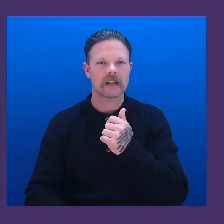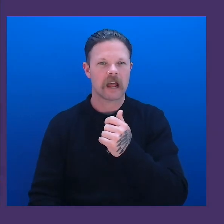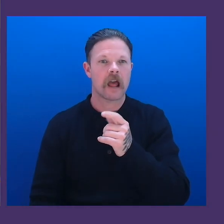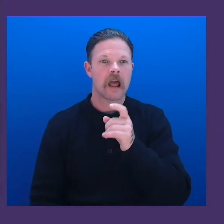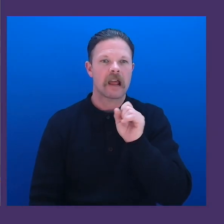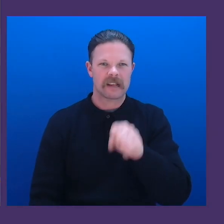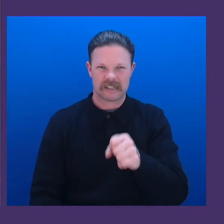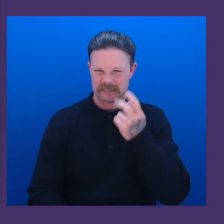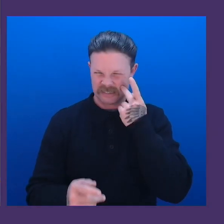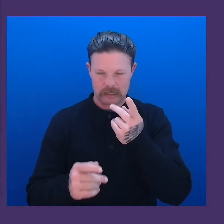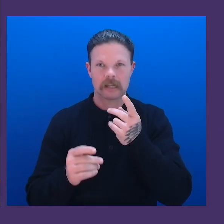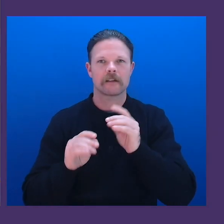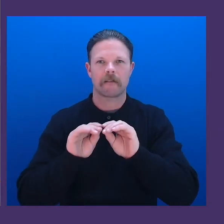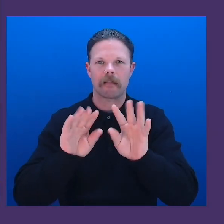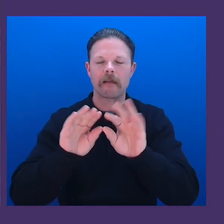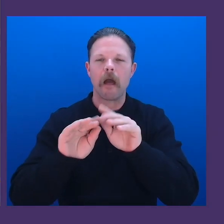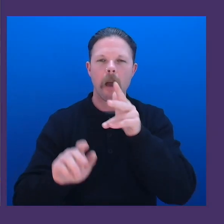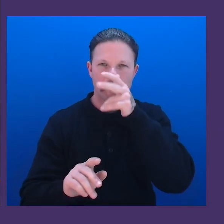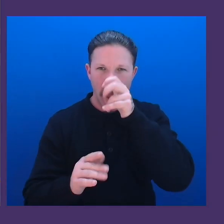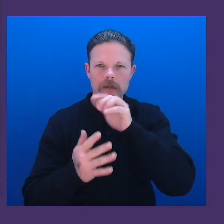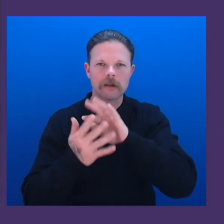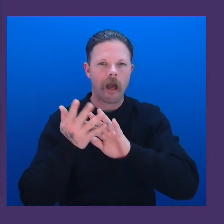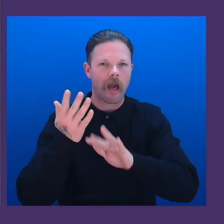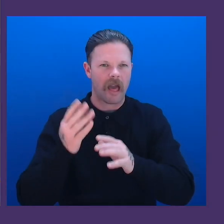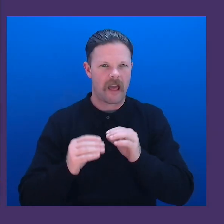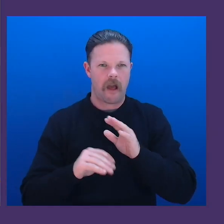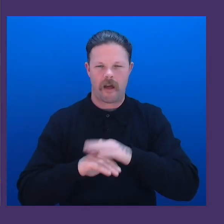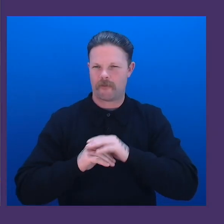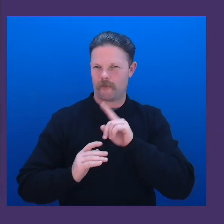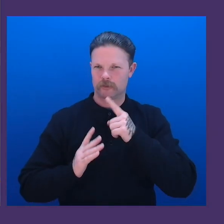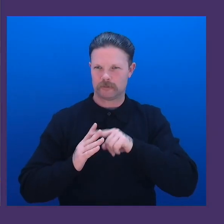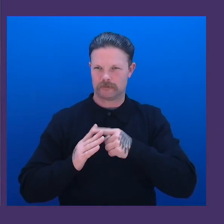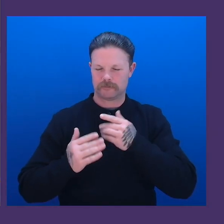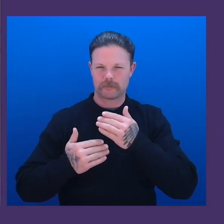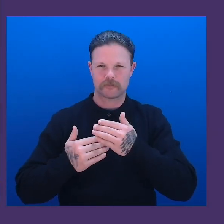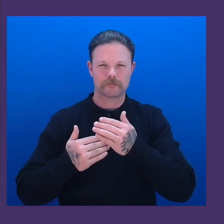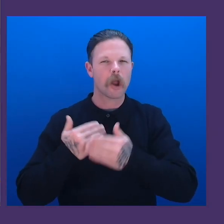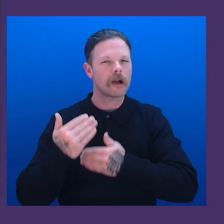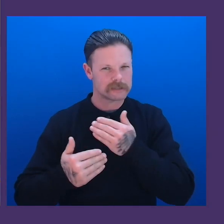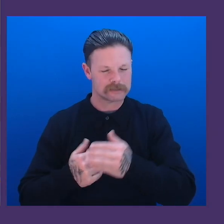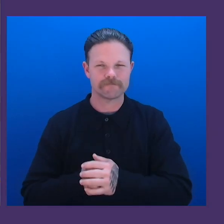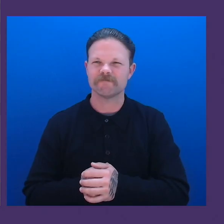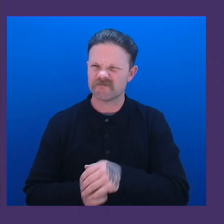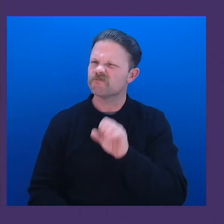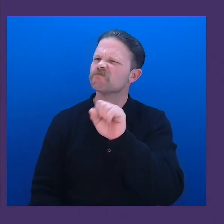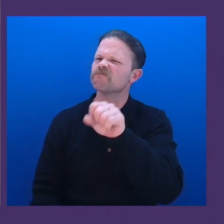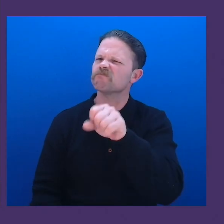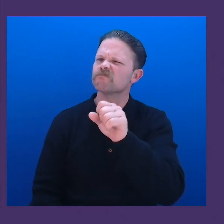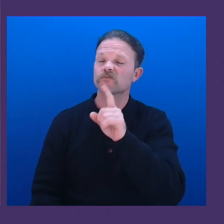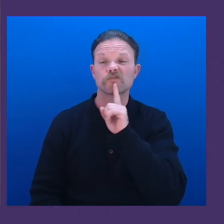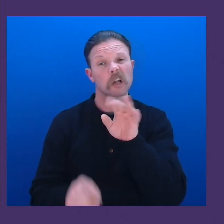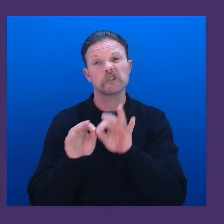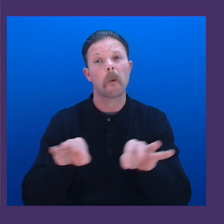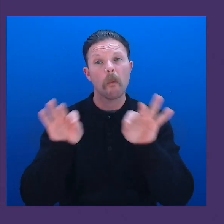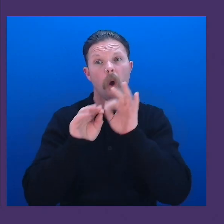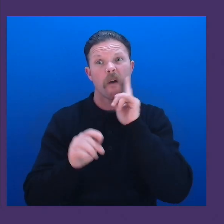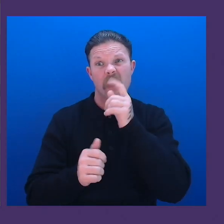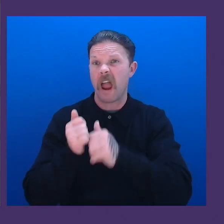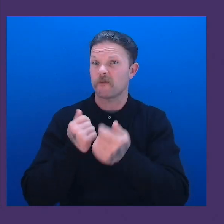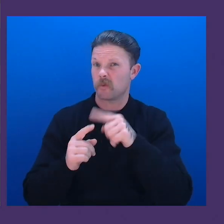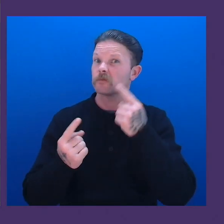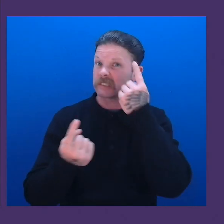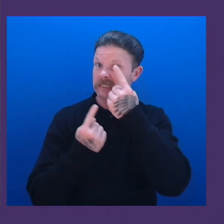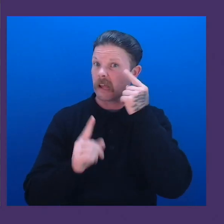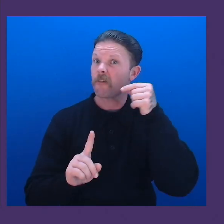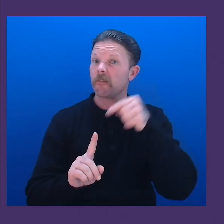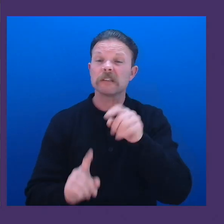Yeah, it's really interesting, especially when you talk about kind of it's important for everyone to consider this. And I think a